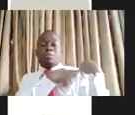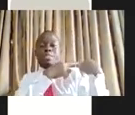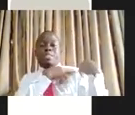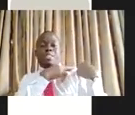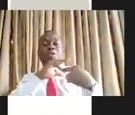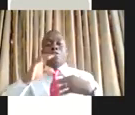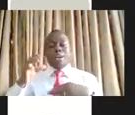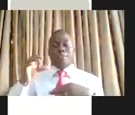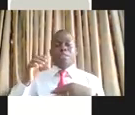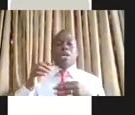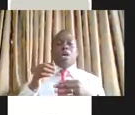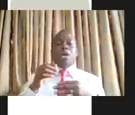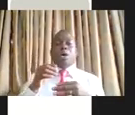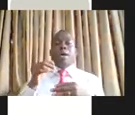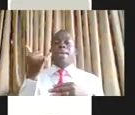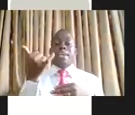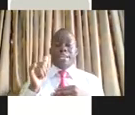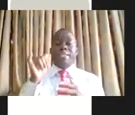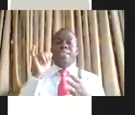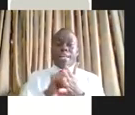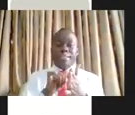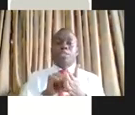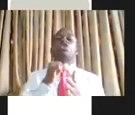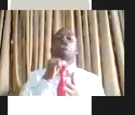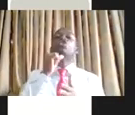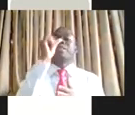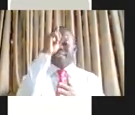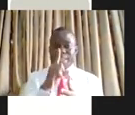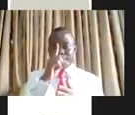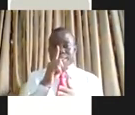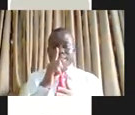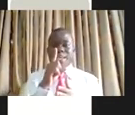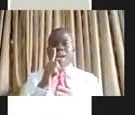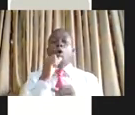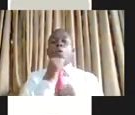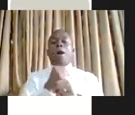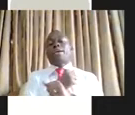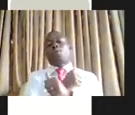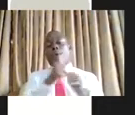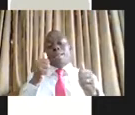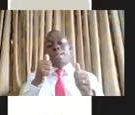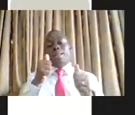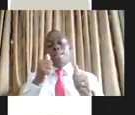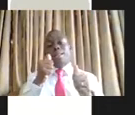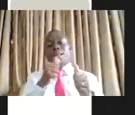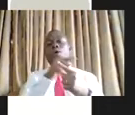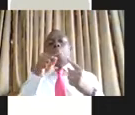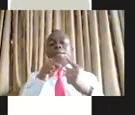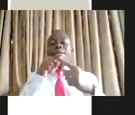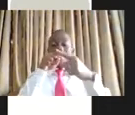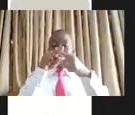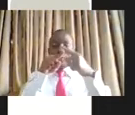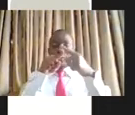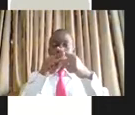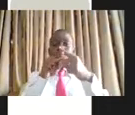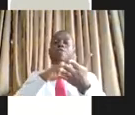governments. Yet that doesn't seem to be seriously taken into account when the division of revenue